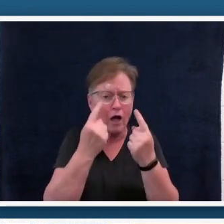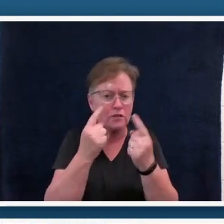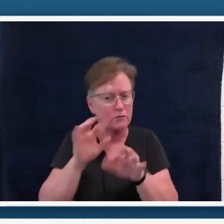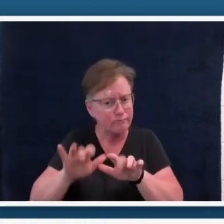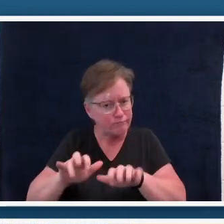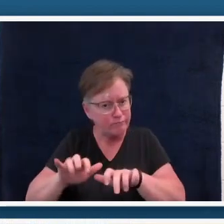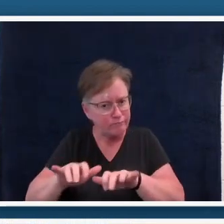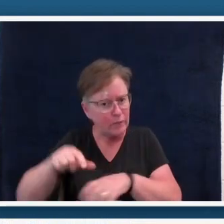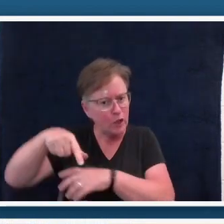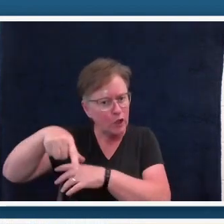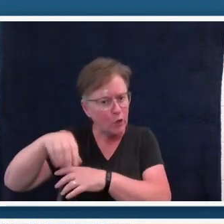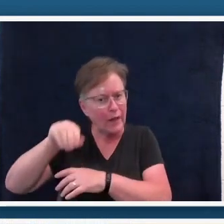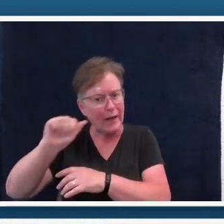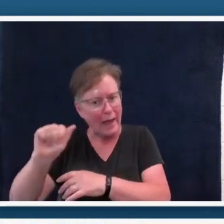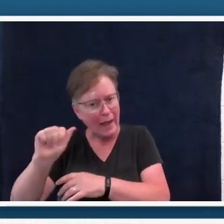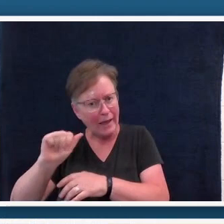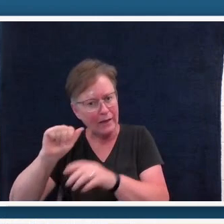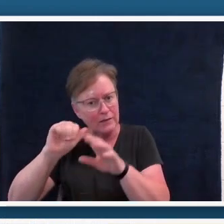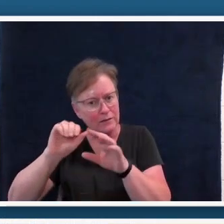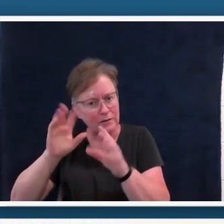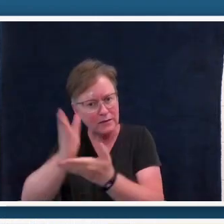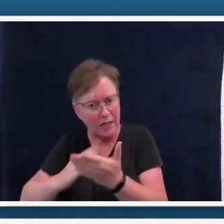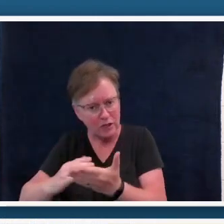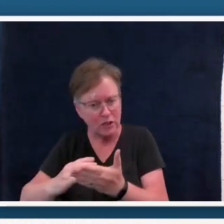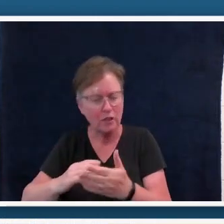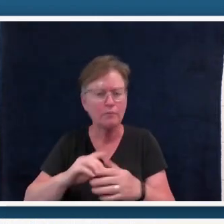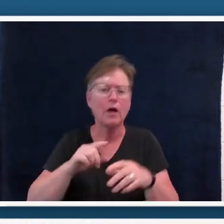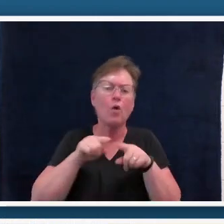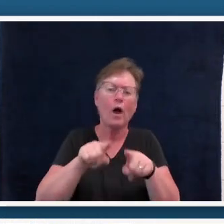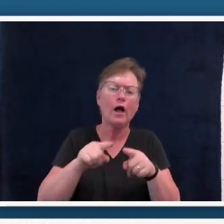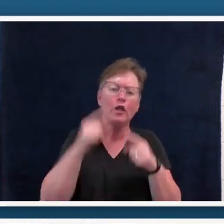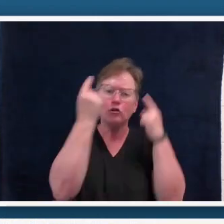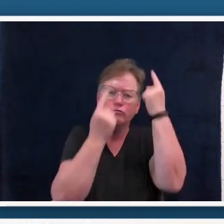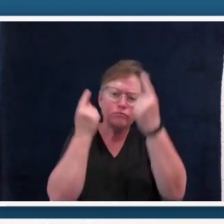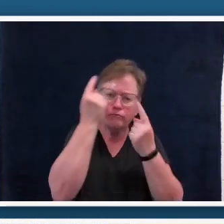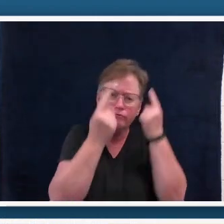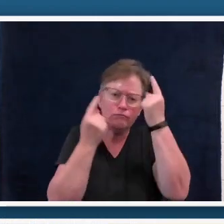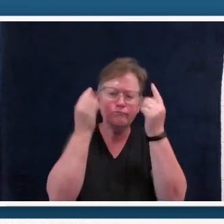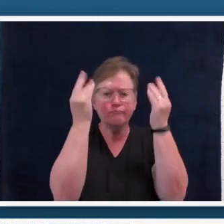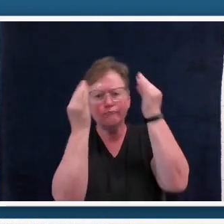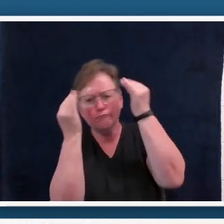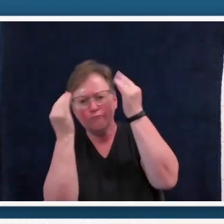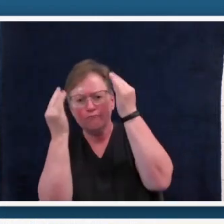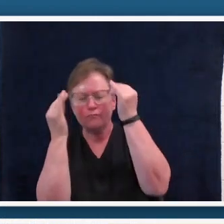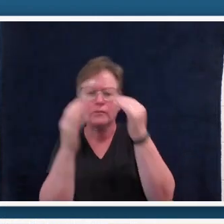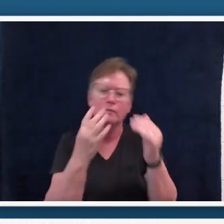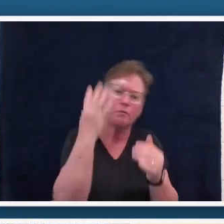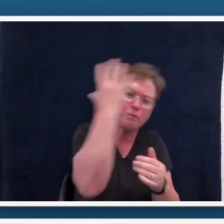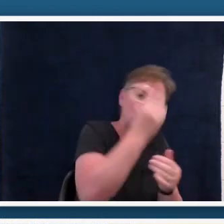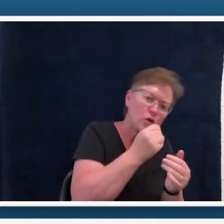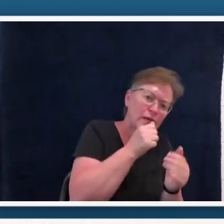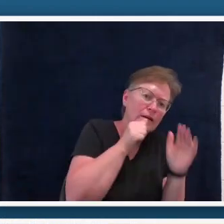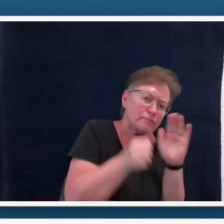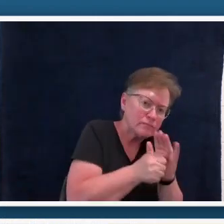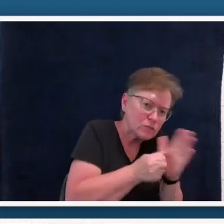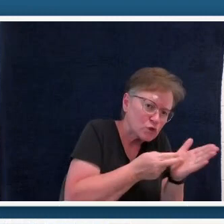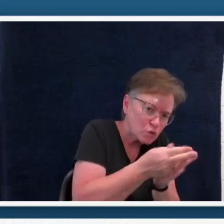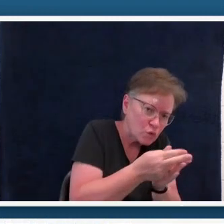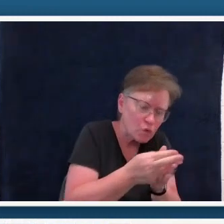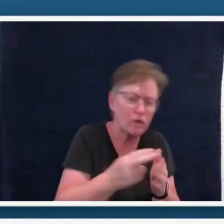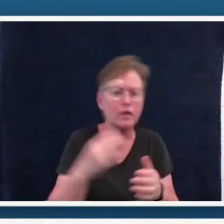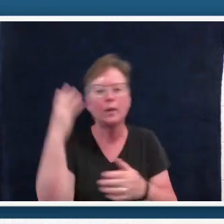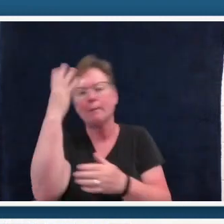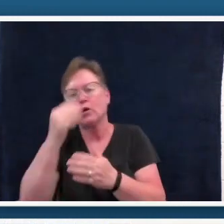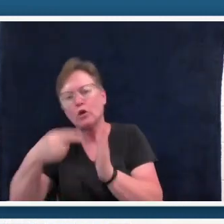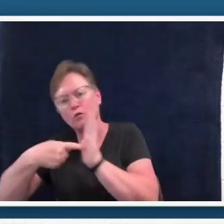while you gather your ideas and while you kind of mull over this concept of the, beauty concealing truth versus beauty revealing truth, I'm going to